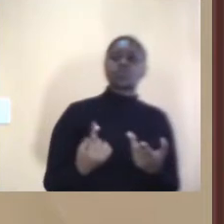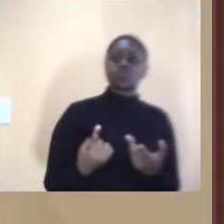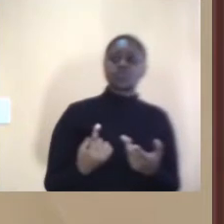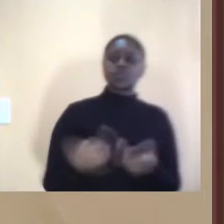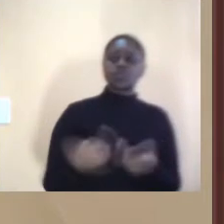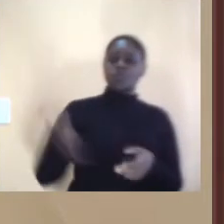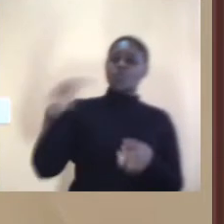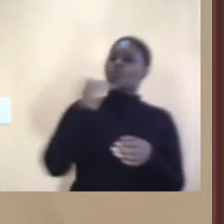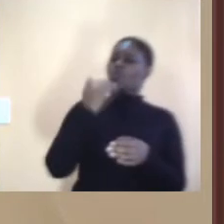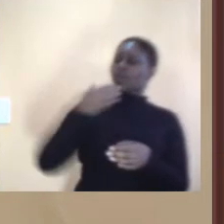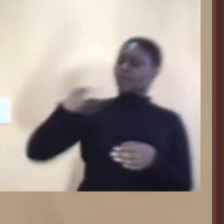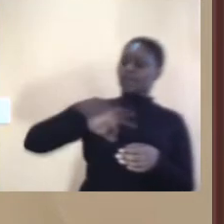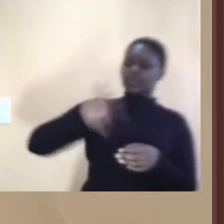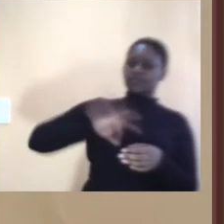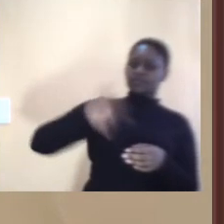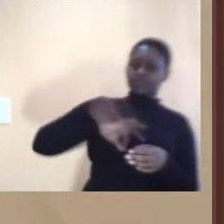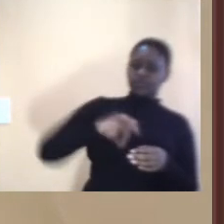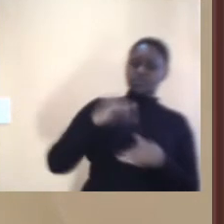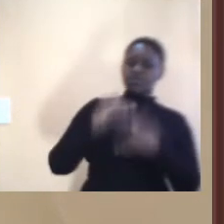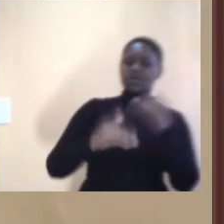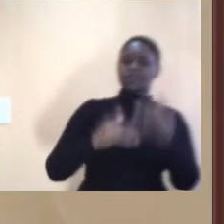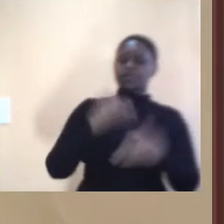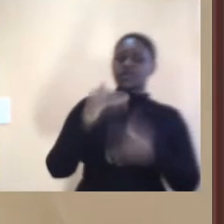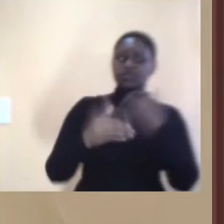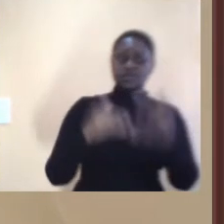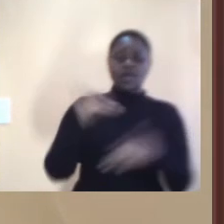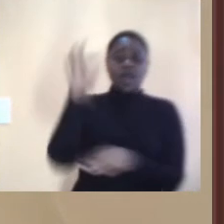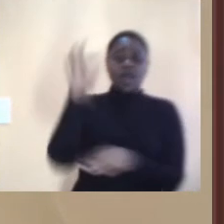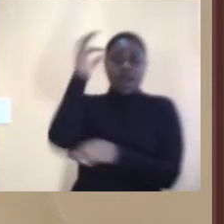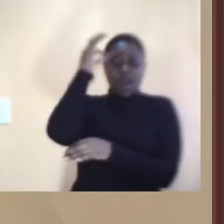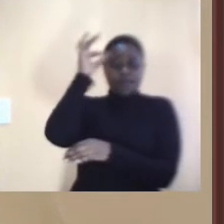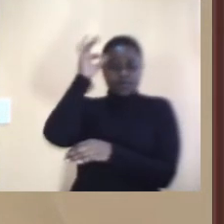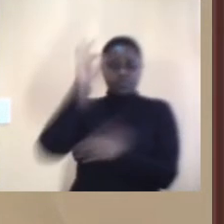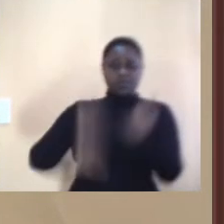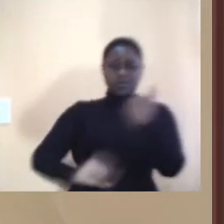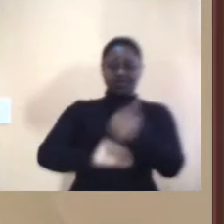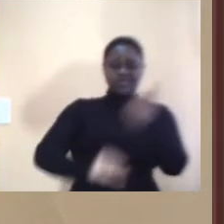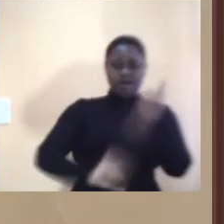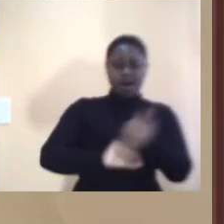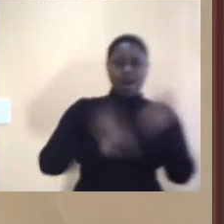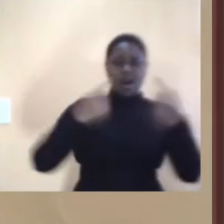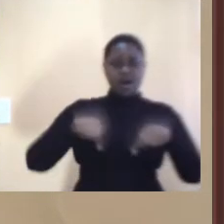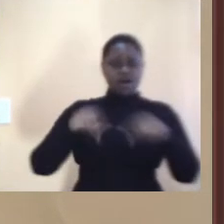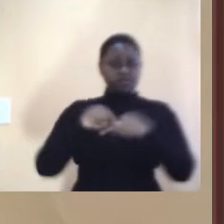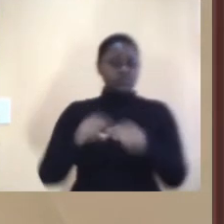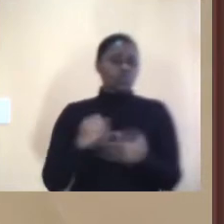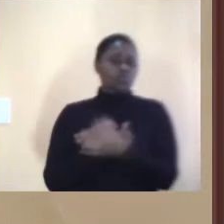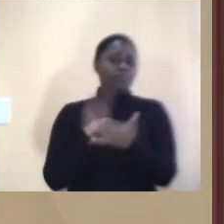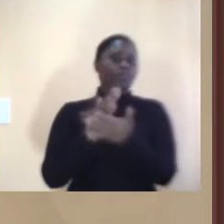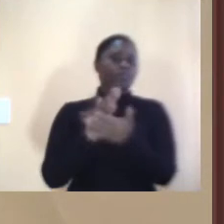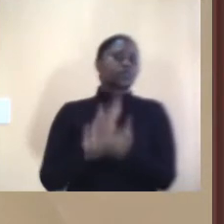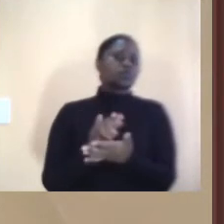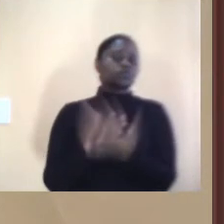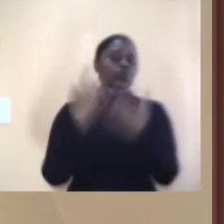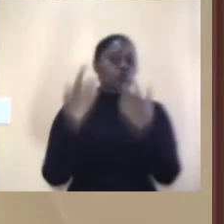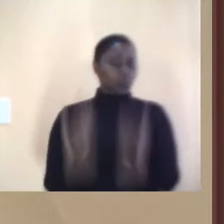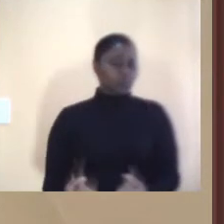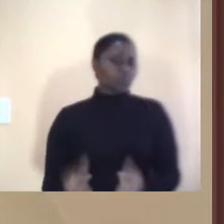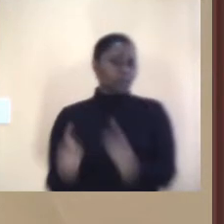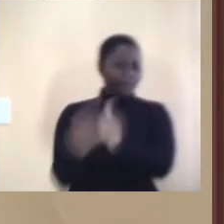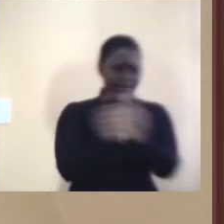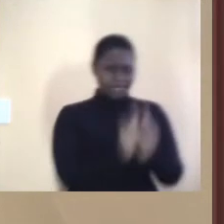will be benefiting out of this process. Our government will be supported by us if they ensure that we do partake, we